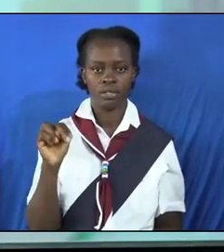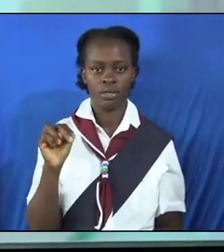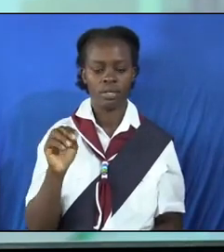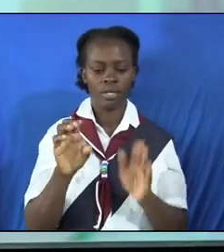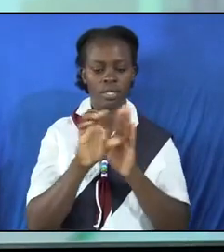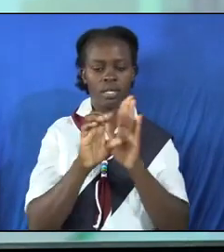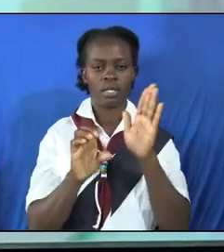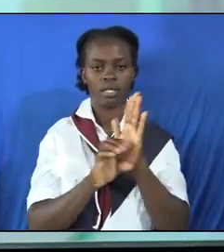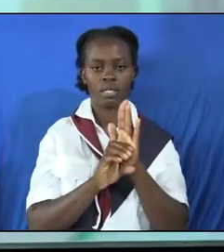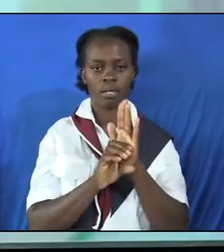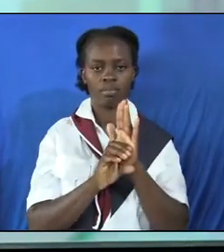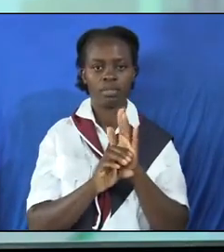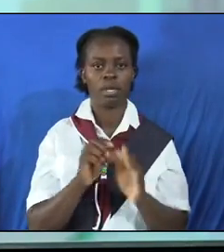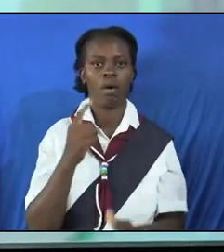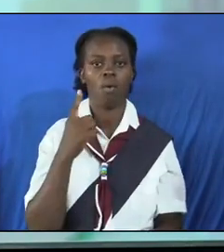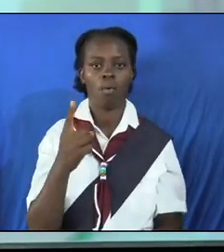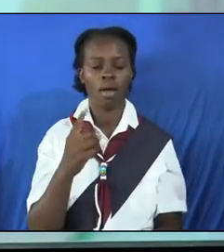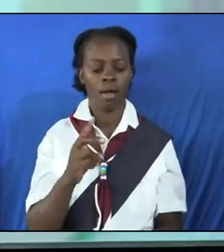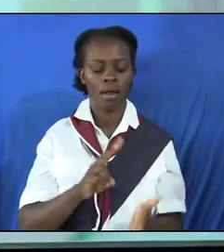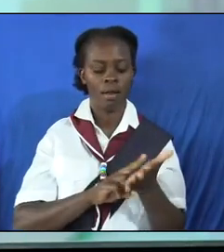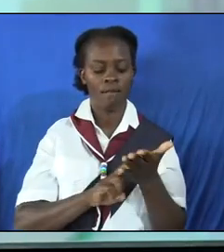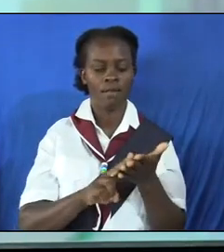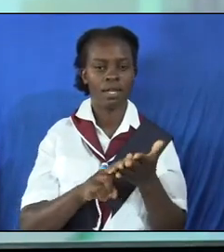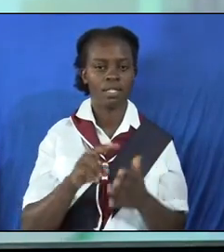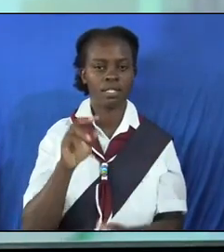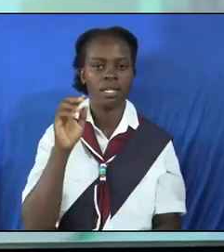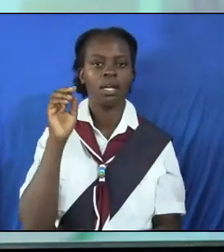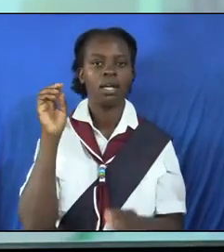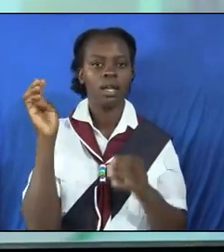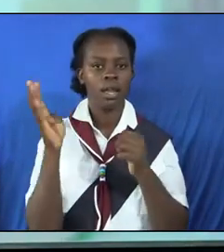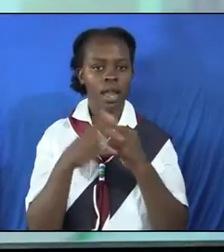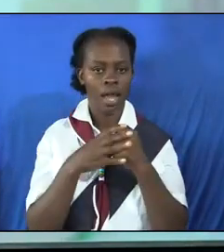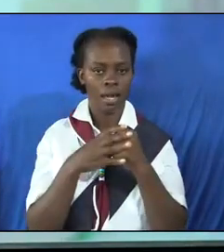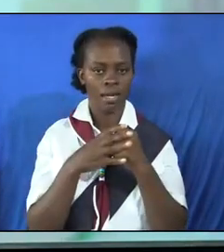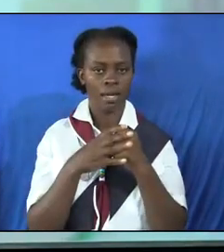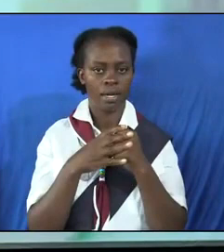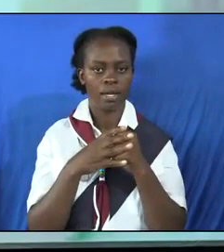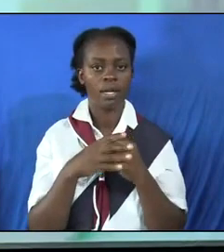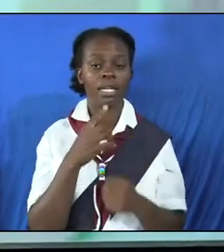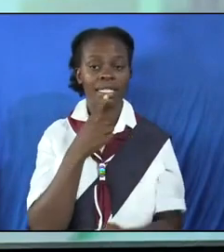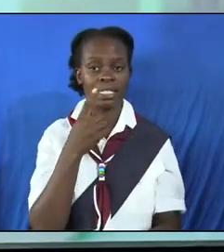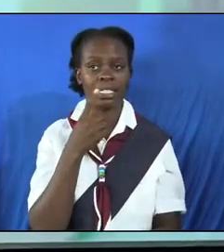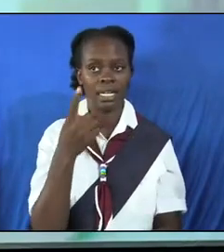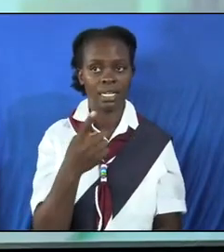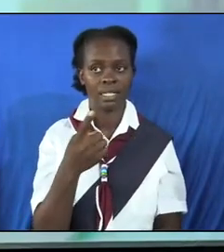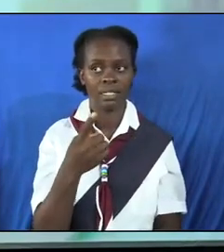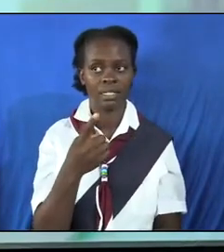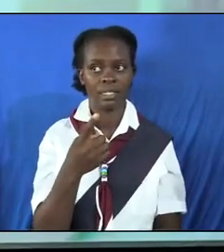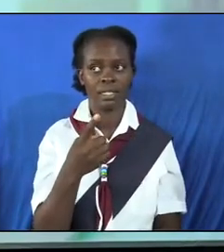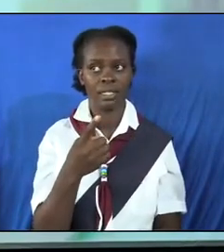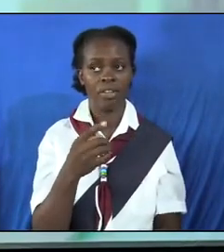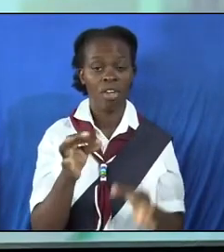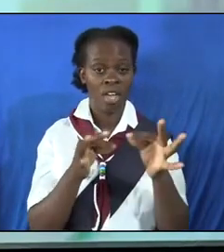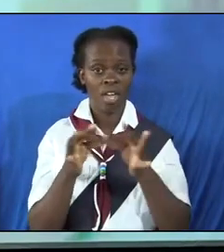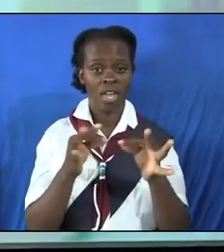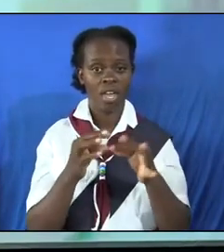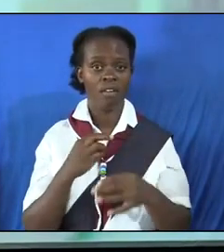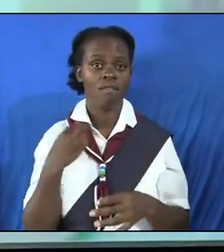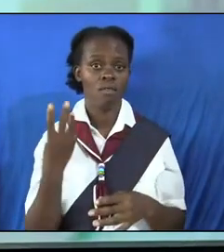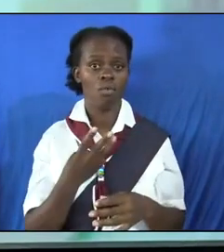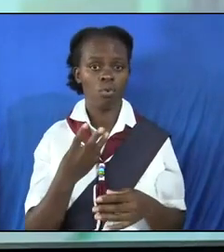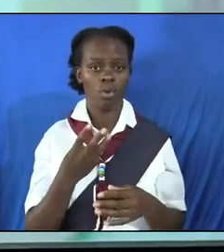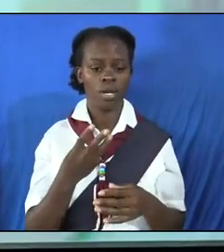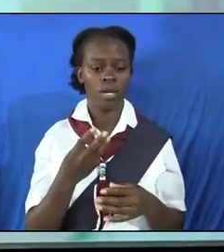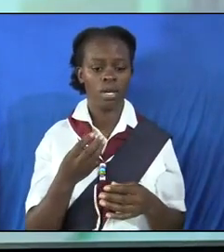chapter 1 verse 9. I repeat, 1 John chapter 1 verse 9. It says, if we confess our